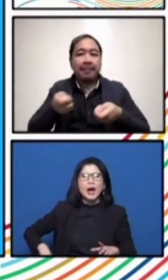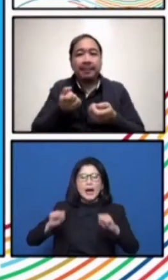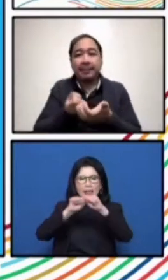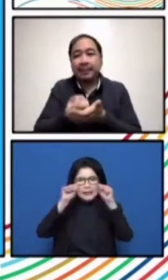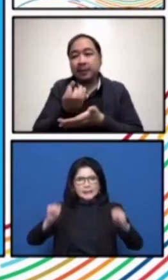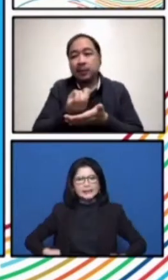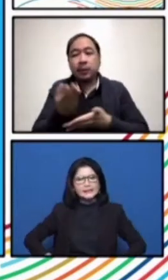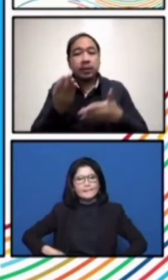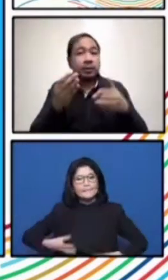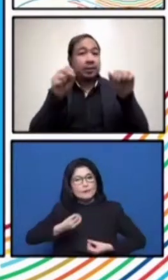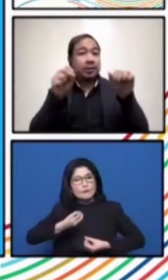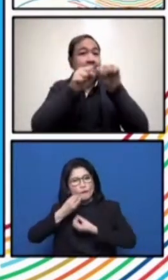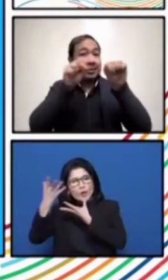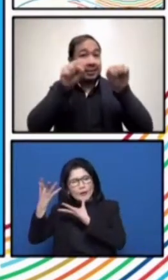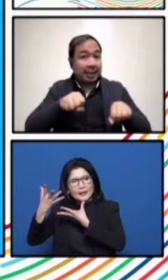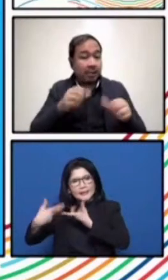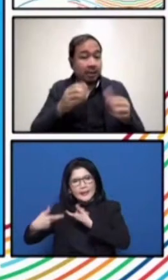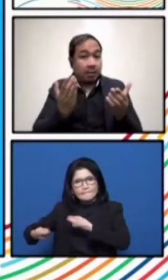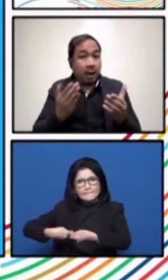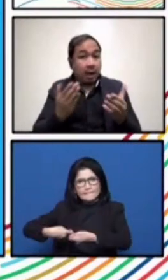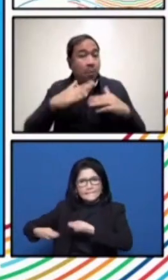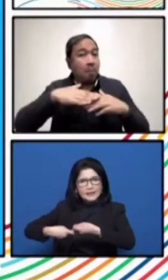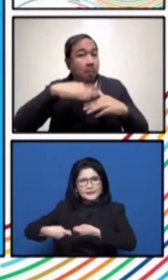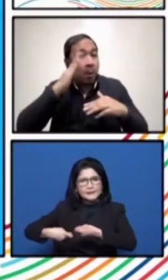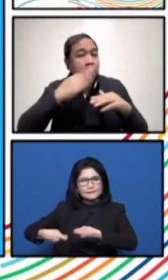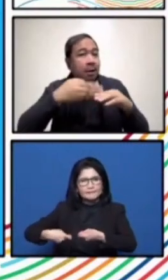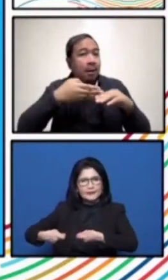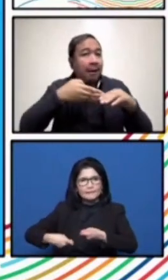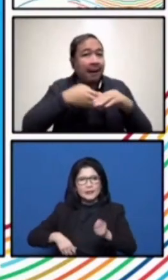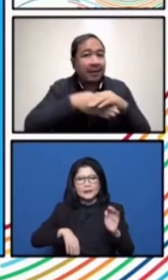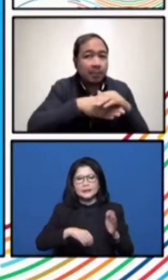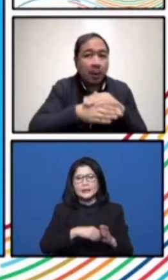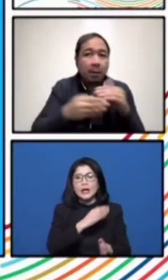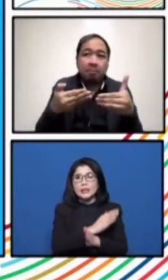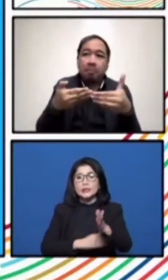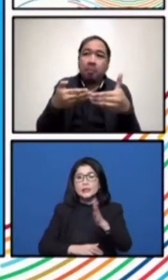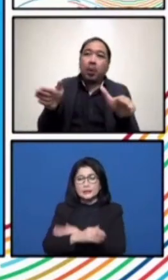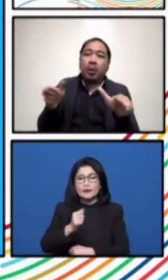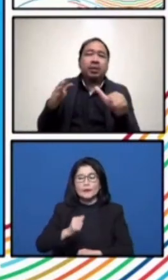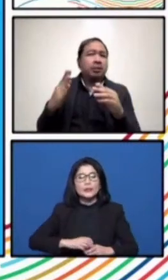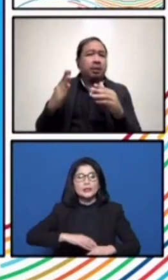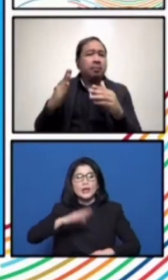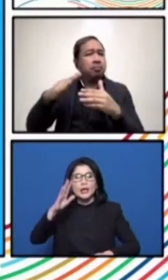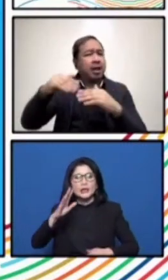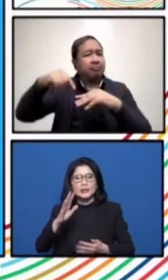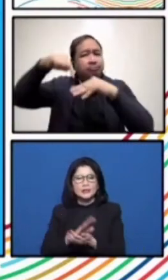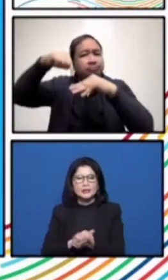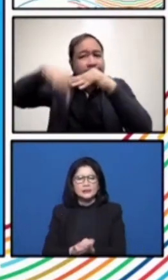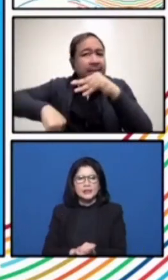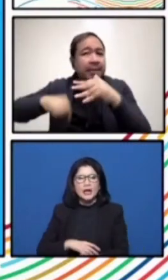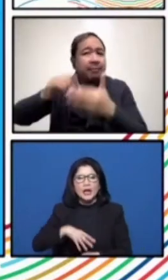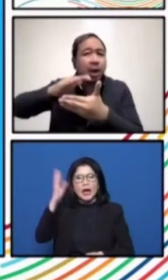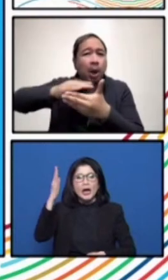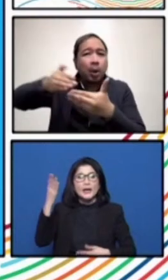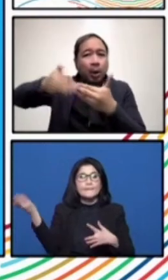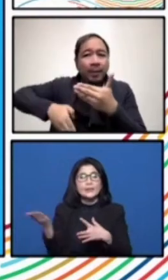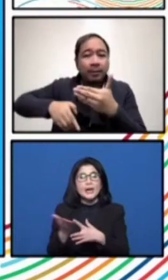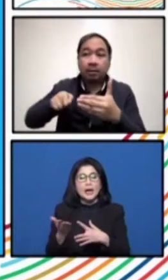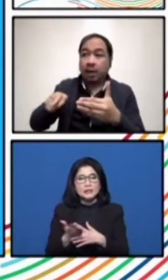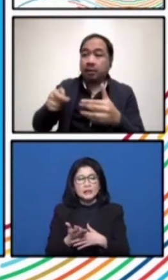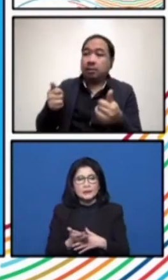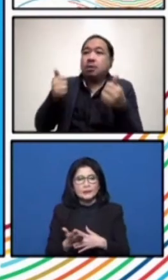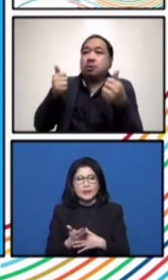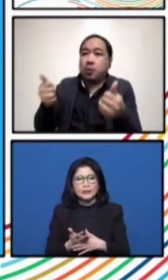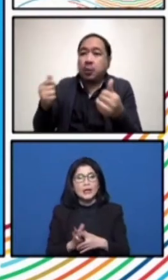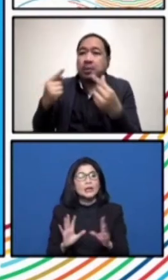um which makes it more accessible more reliable and more comprehensive and that are proven to be very effective for instance